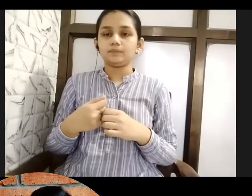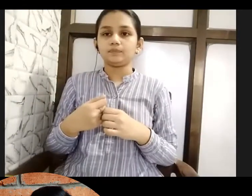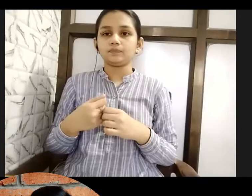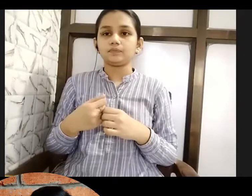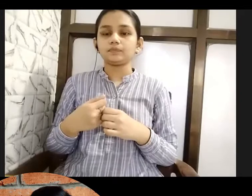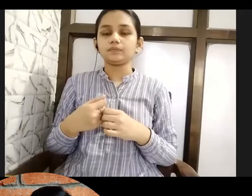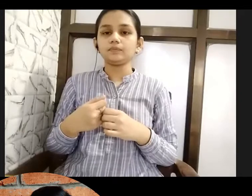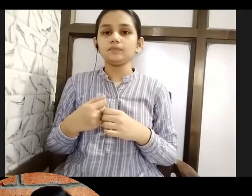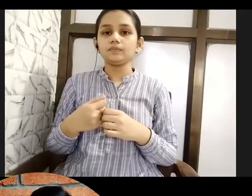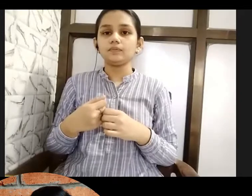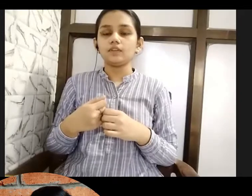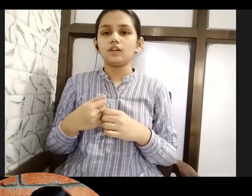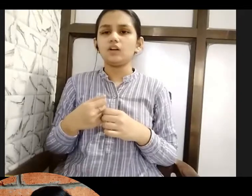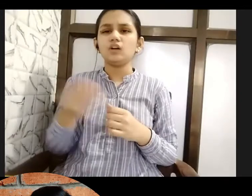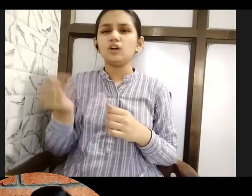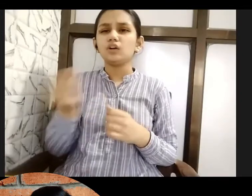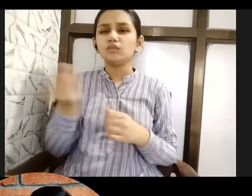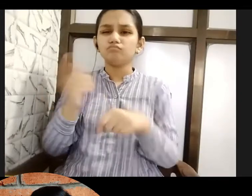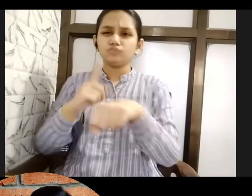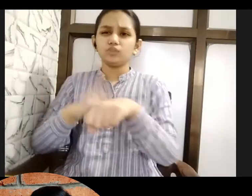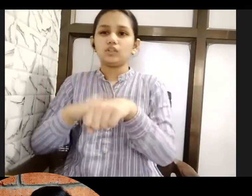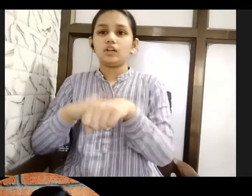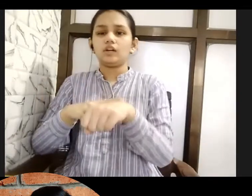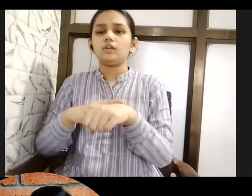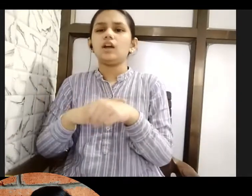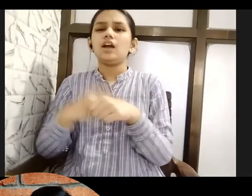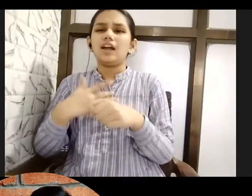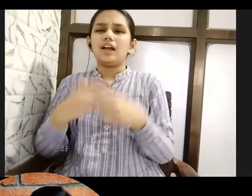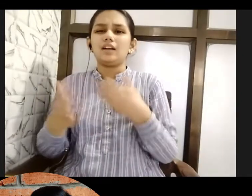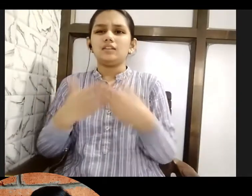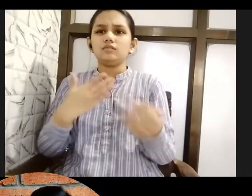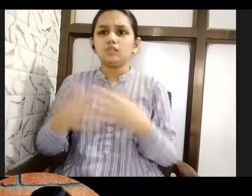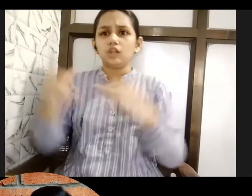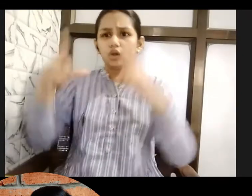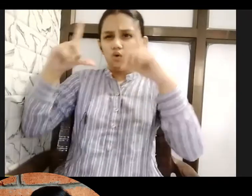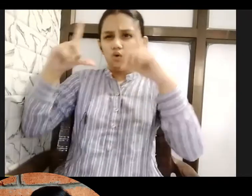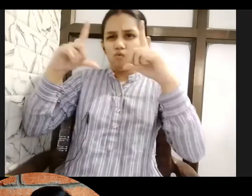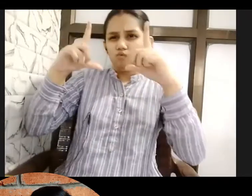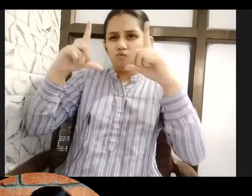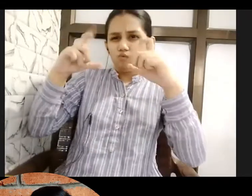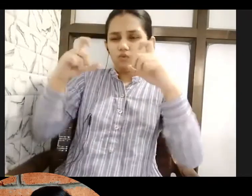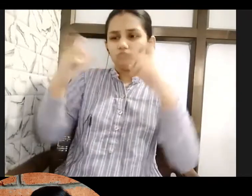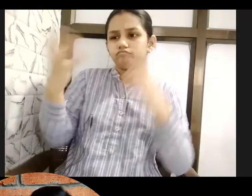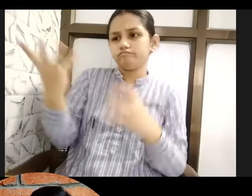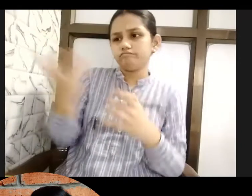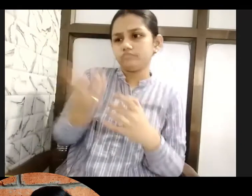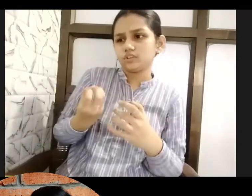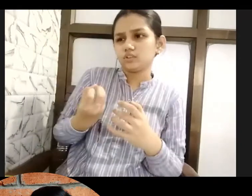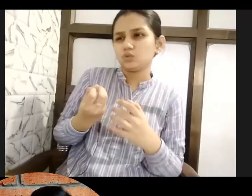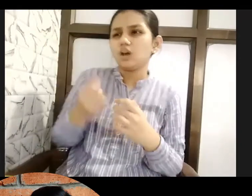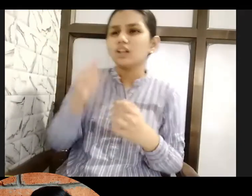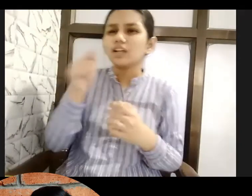Okay. Sometimes when we take photographs, they are not very sharp and bright.